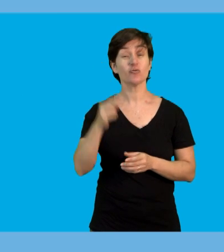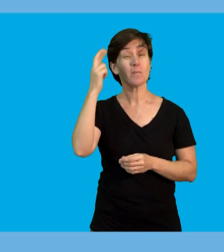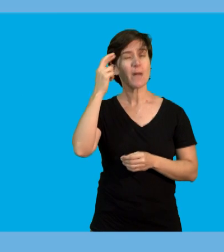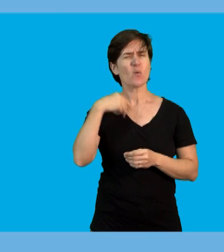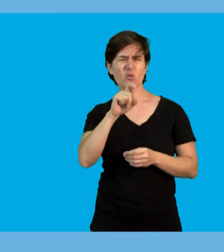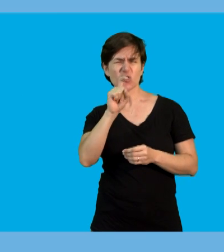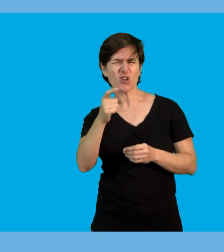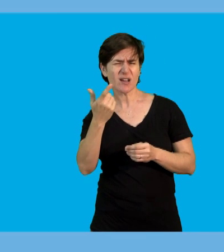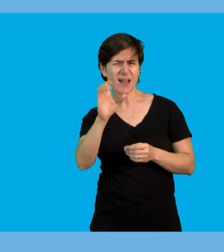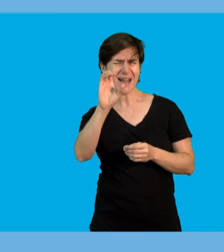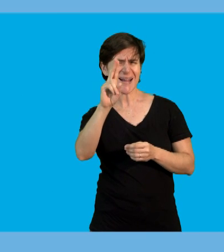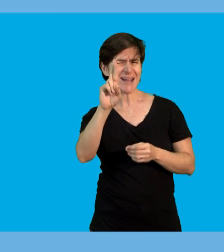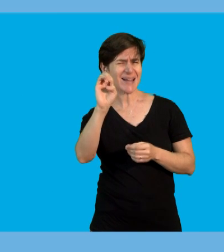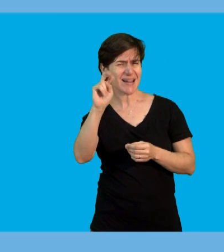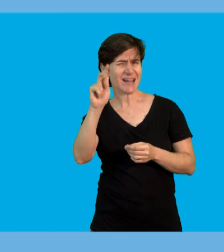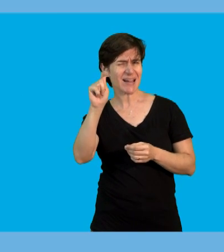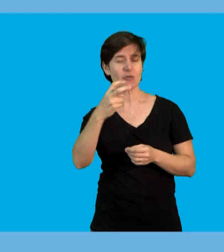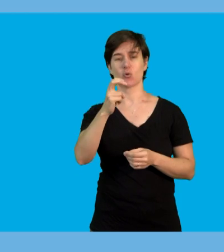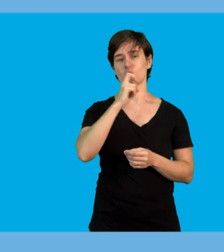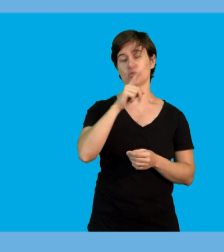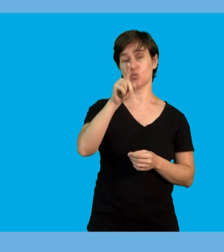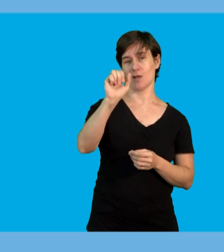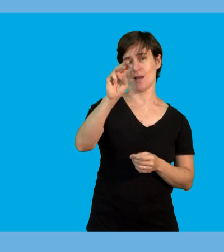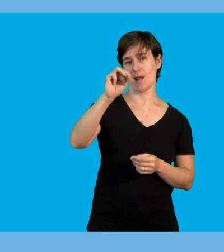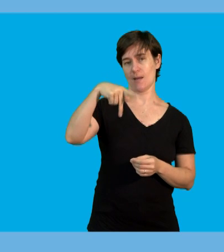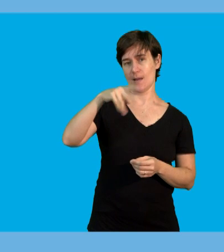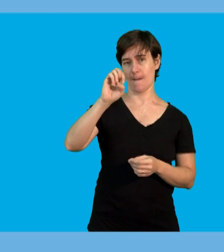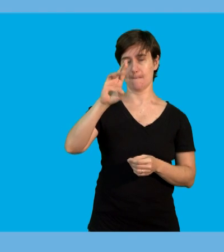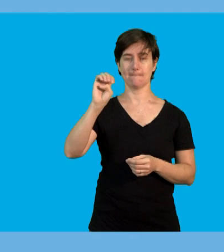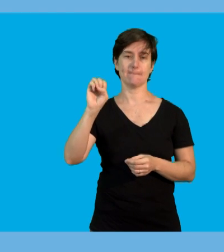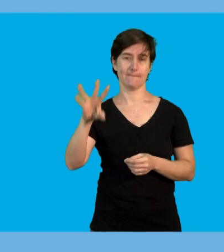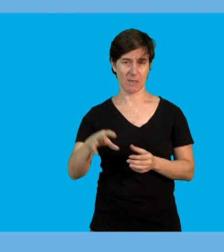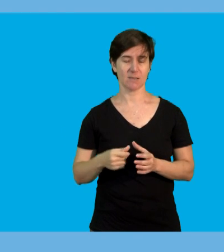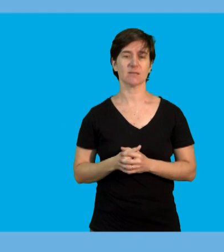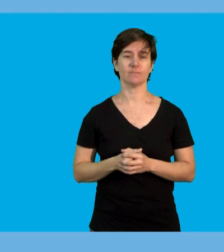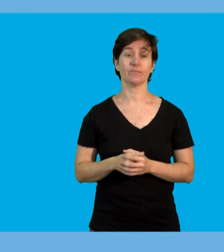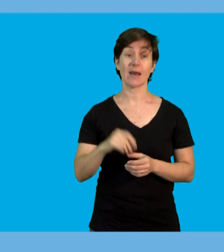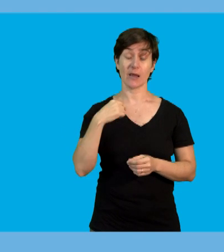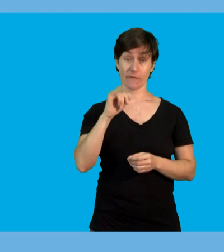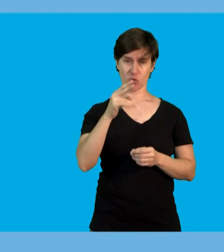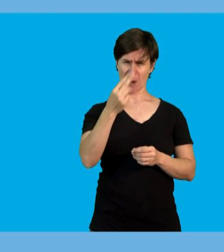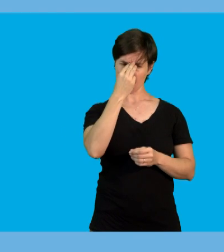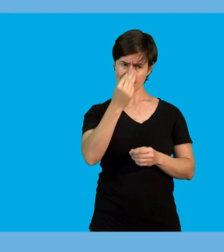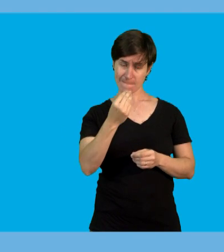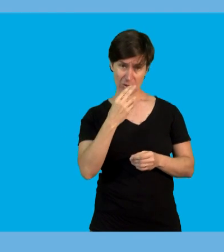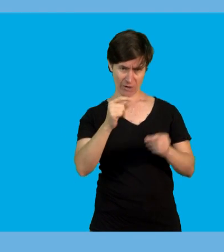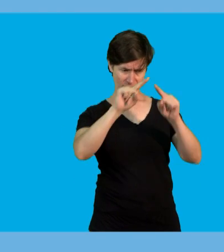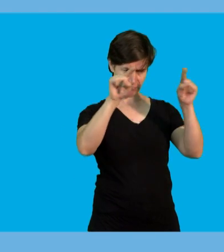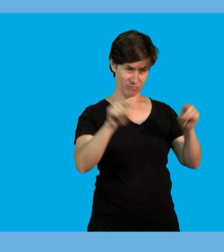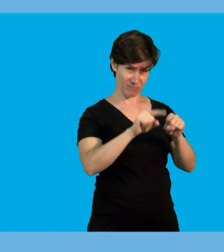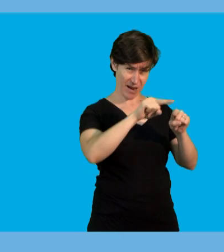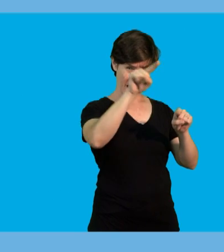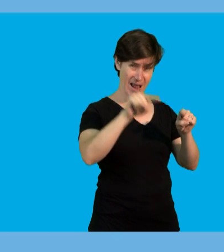current is measured in amperes with the symbol A. So basically, also A denotes that there is an ammeter that is being